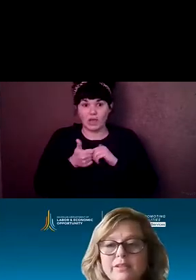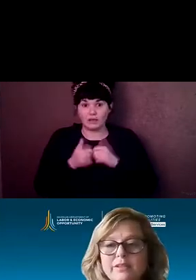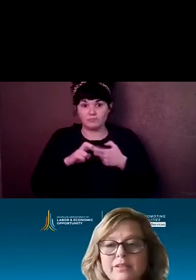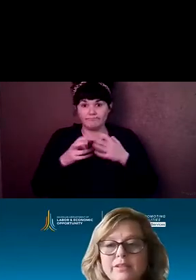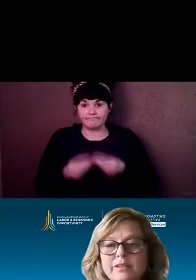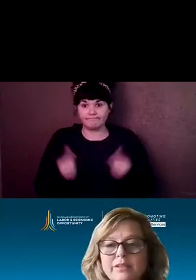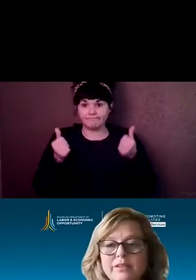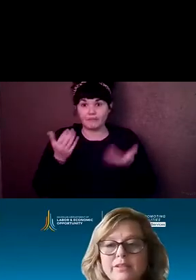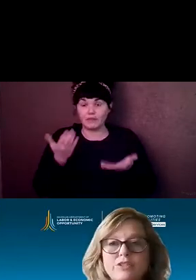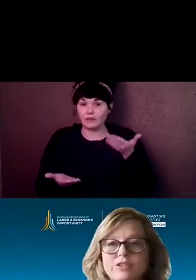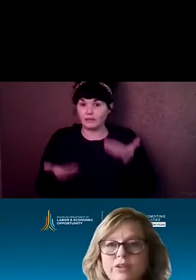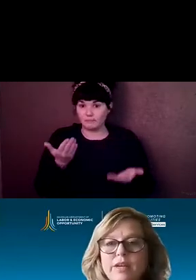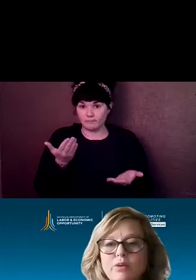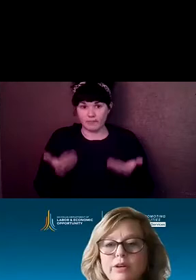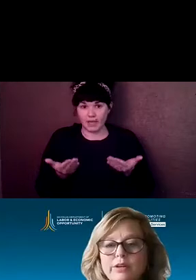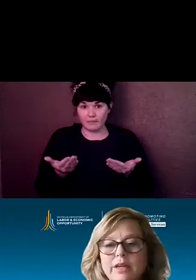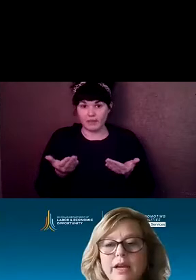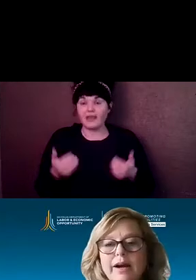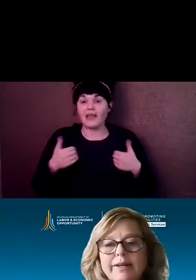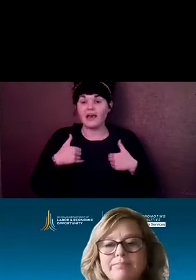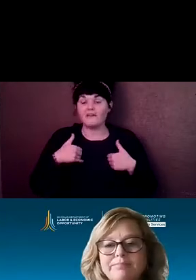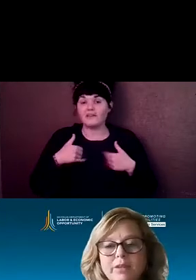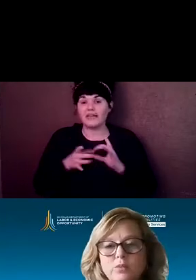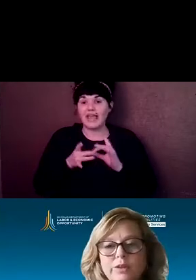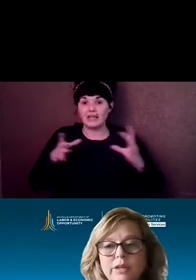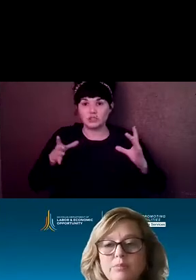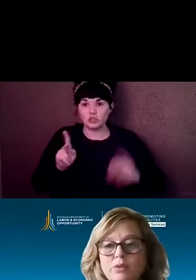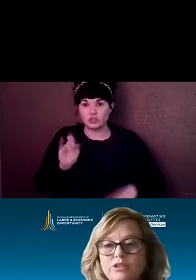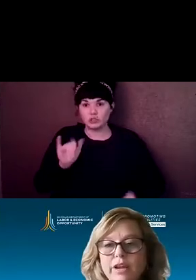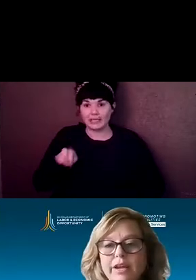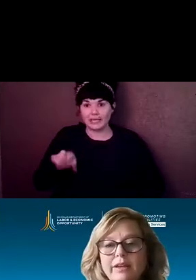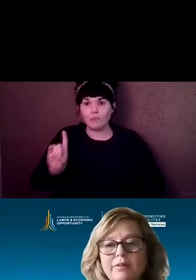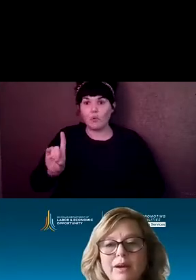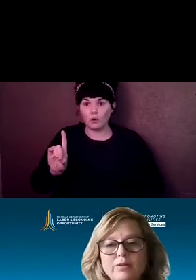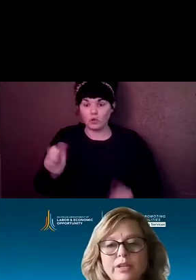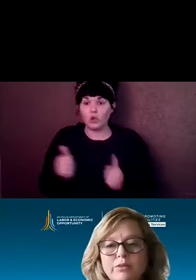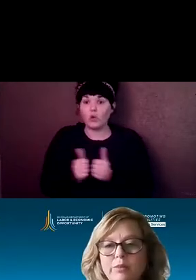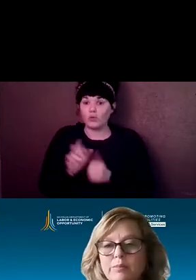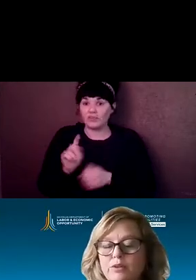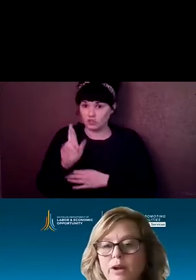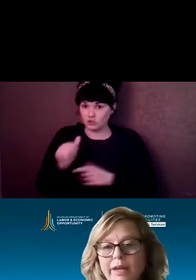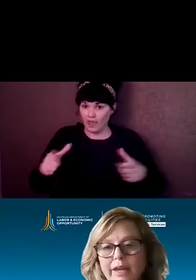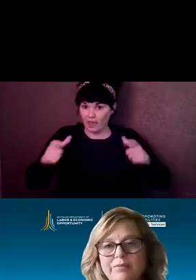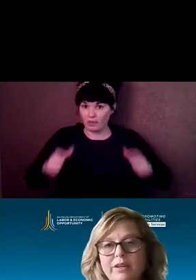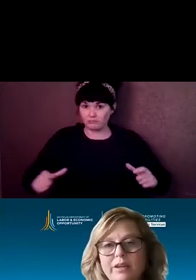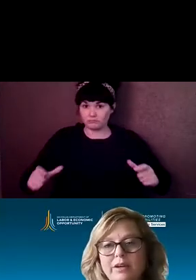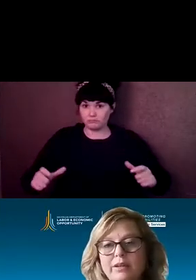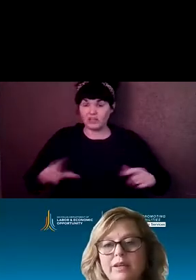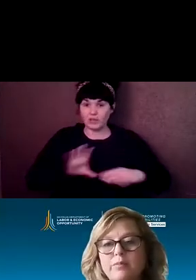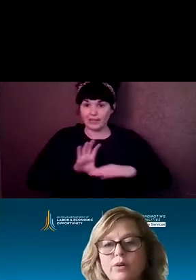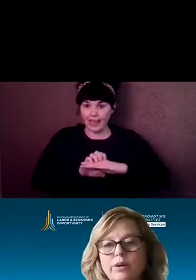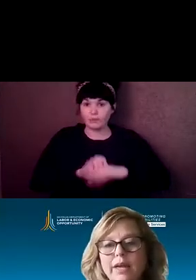maybe clamping on an external keyboard with a keyboard tray and mouse. And remember, you want to have